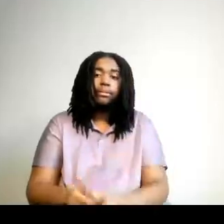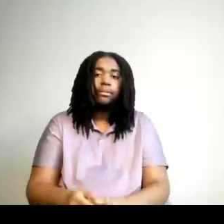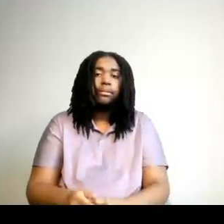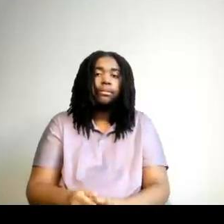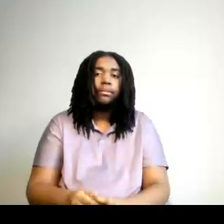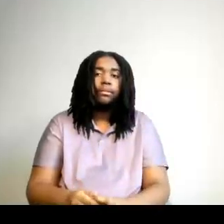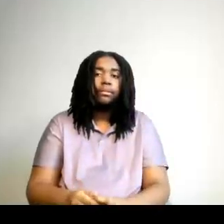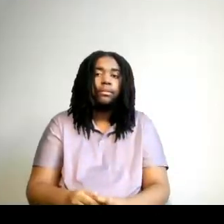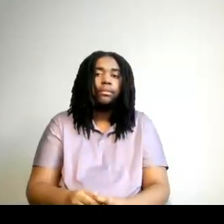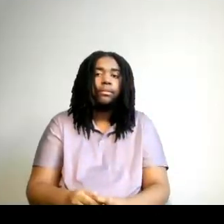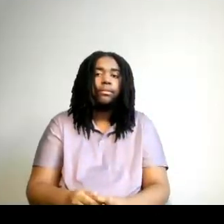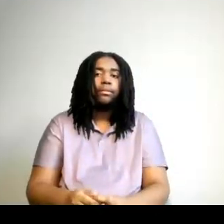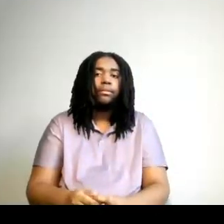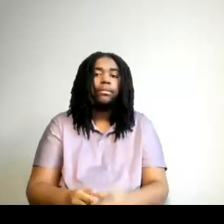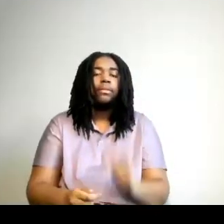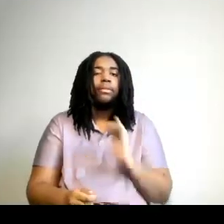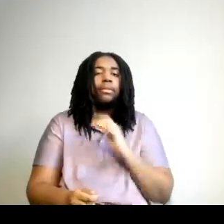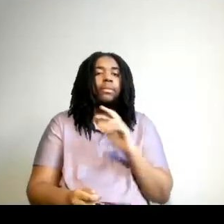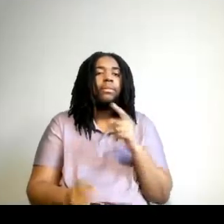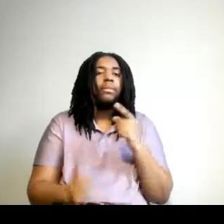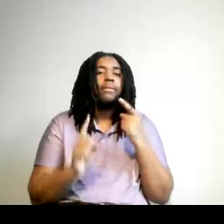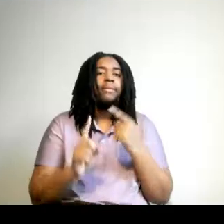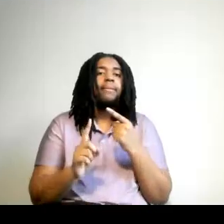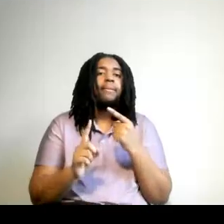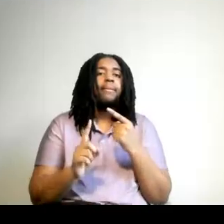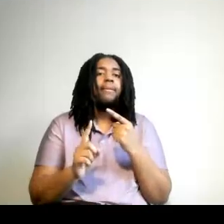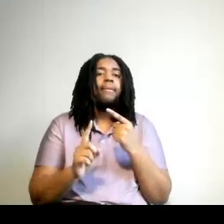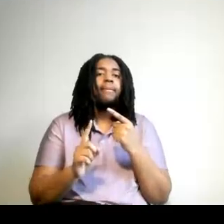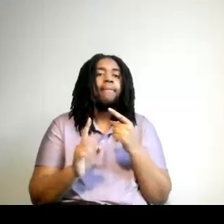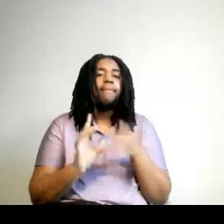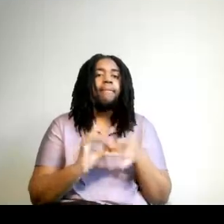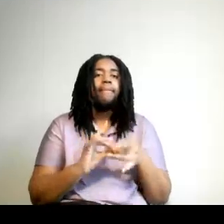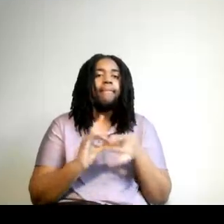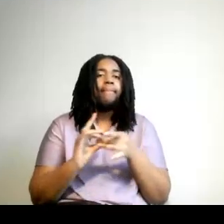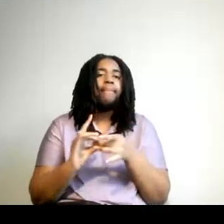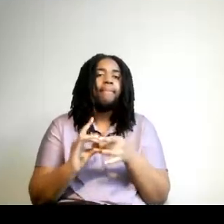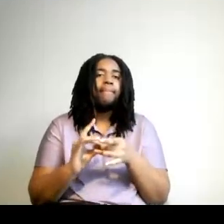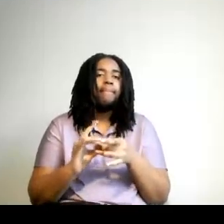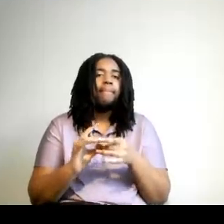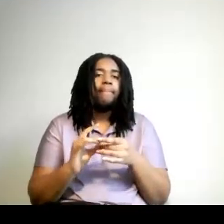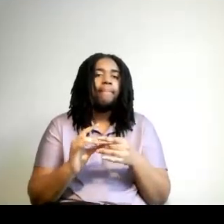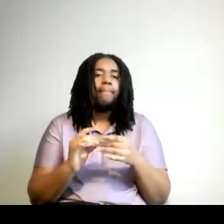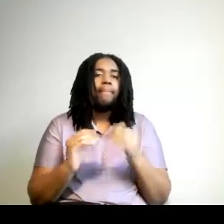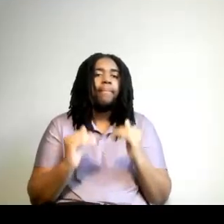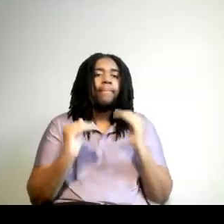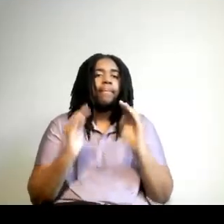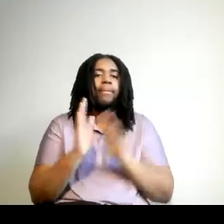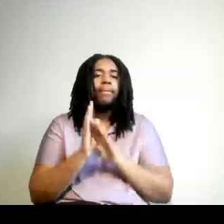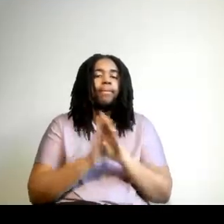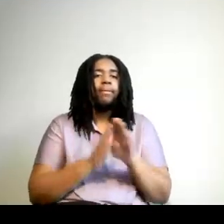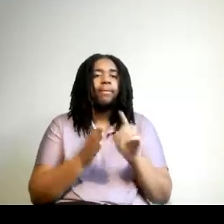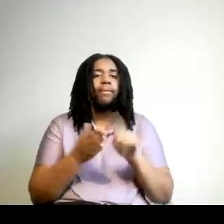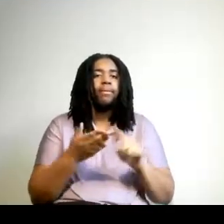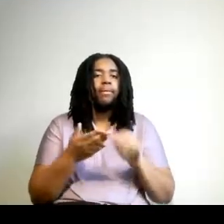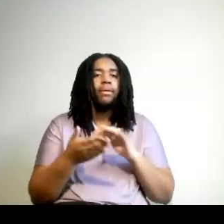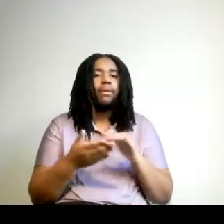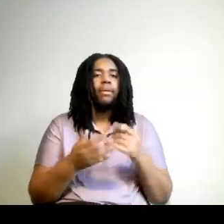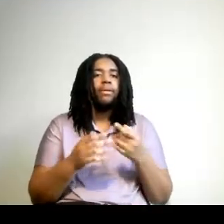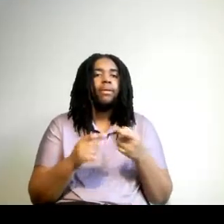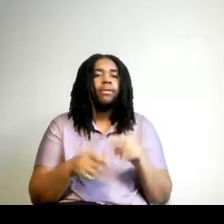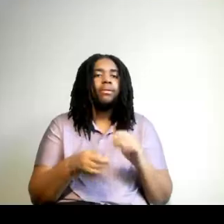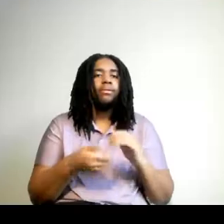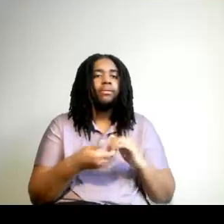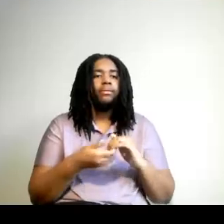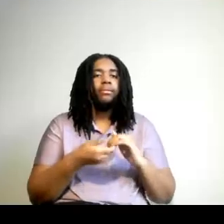So our second goal we're looking at is around advancing and developing research studies through ongoing collaboration to